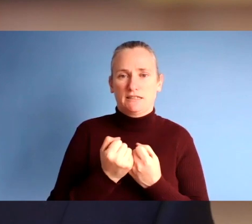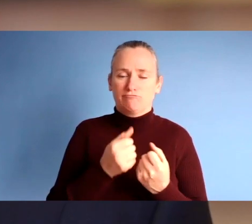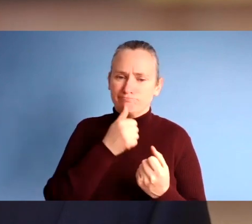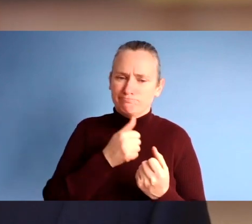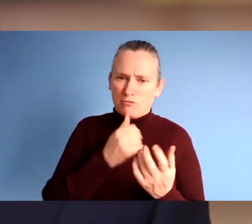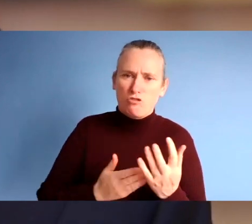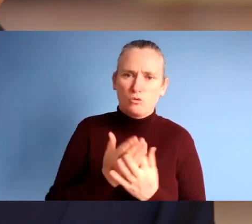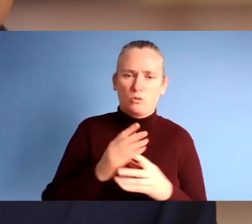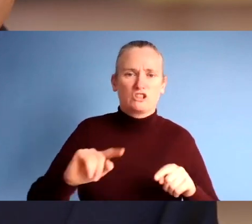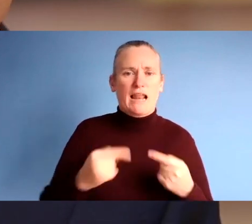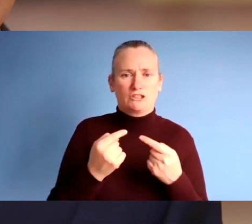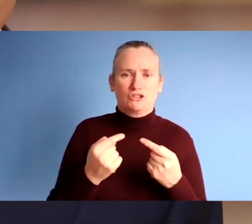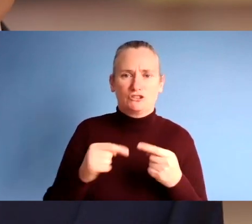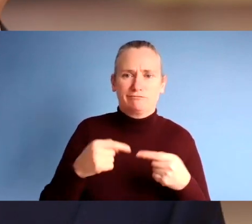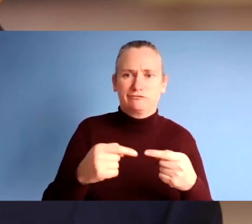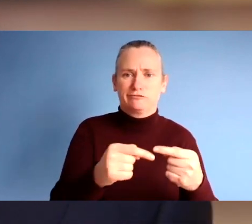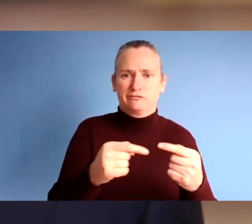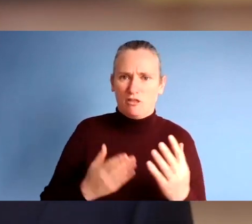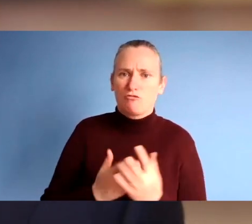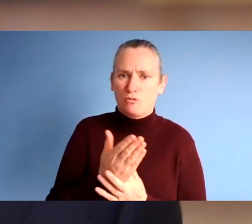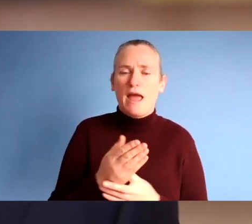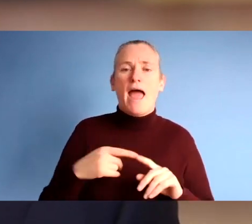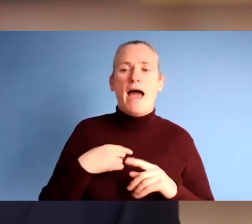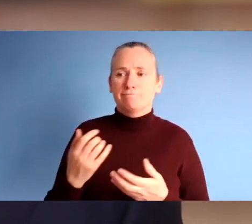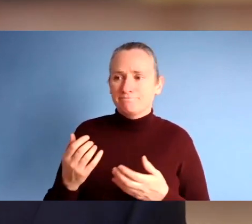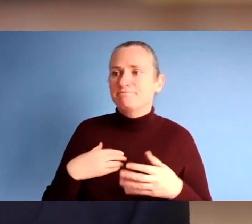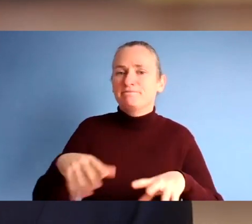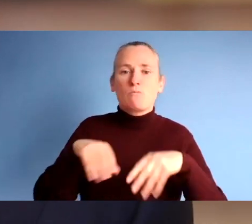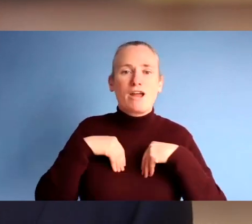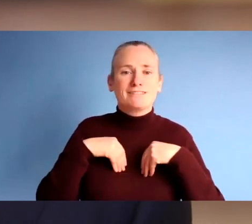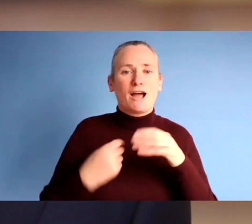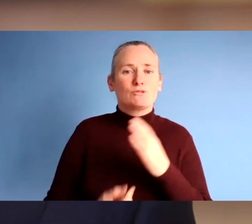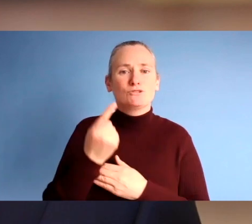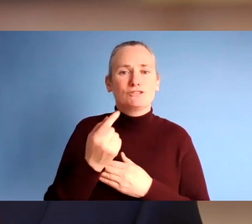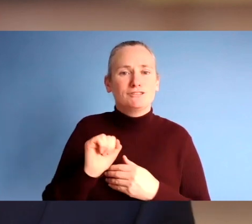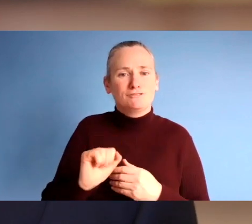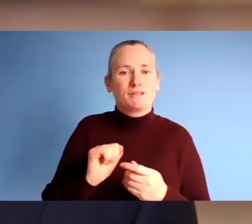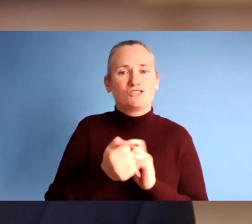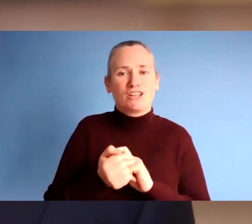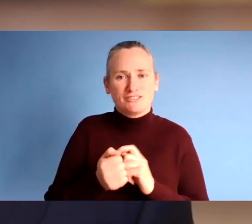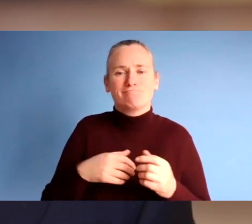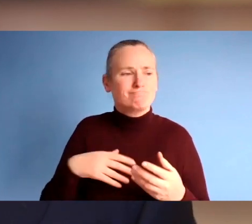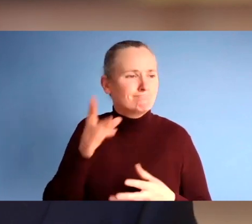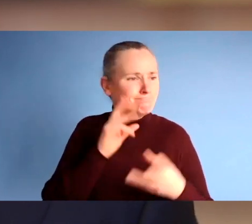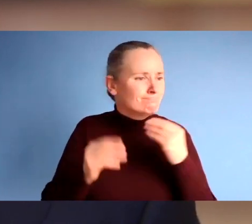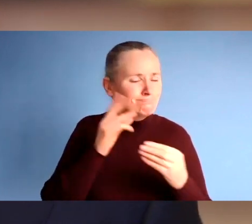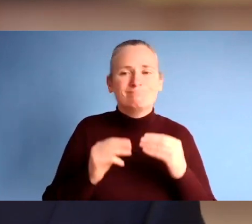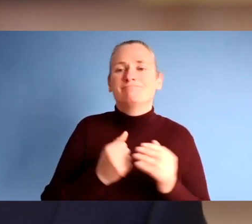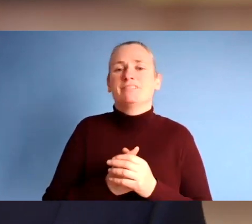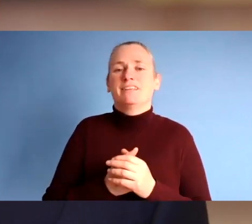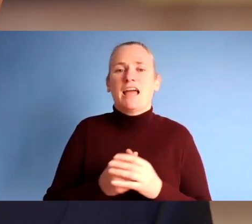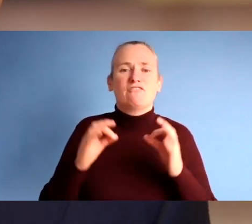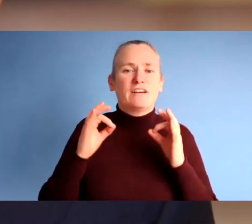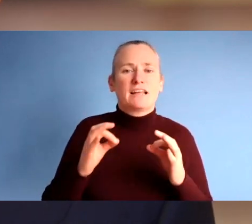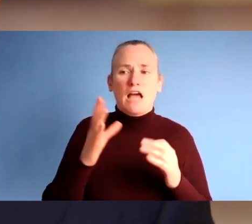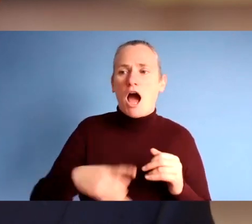face and to be able to embrace the opportunities presented by these changes. We have fantastic higher educational institutions